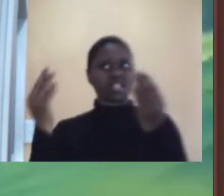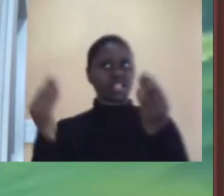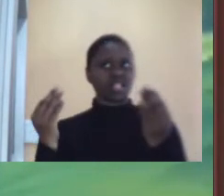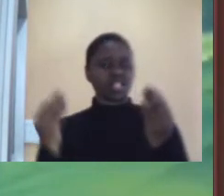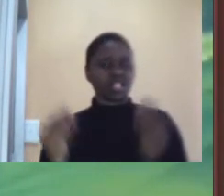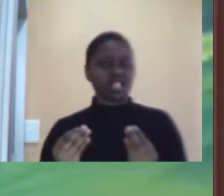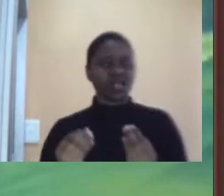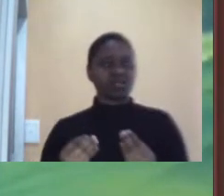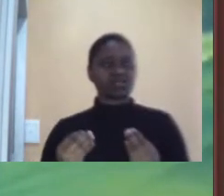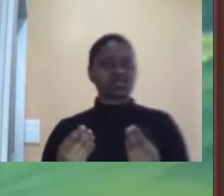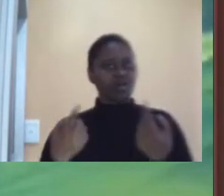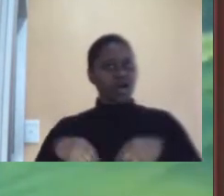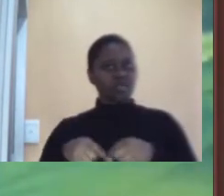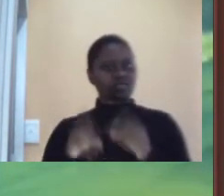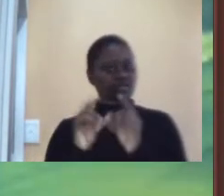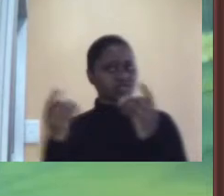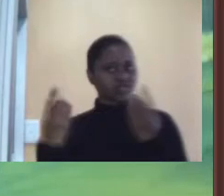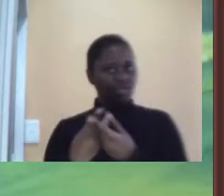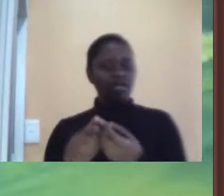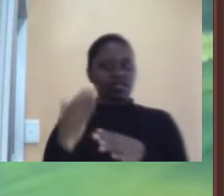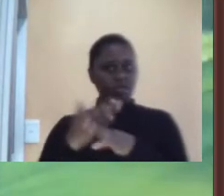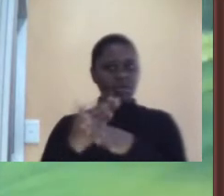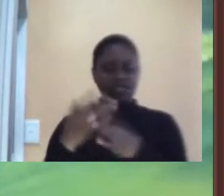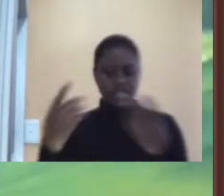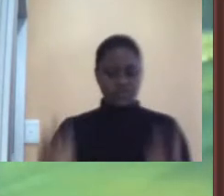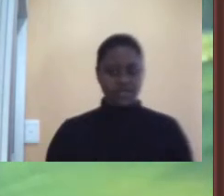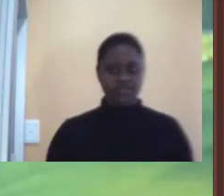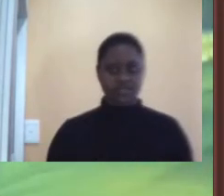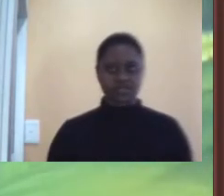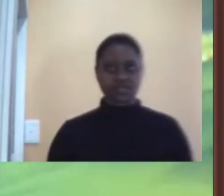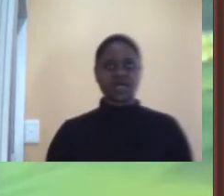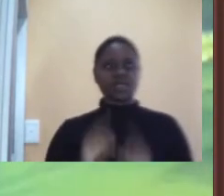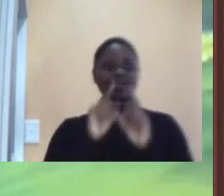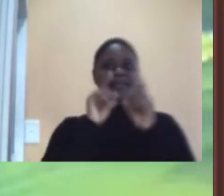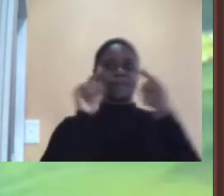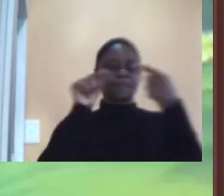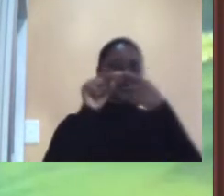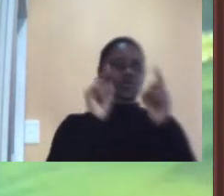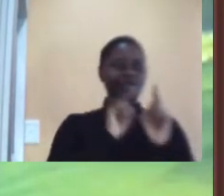the department and the work that we are doing. Chairperson, on a point of order.